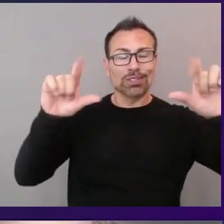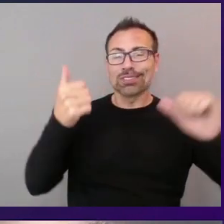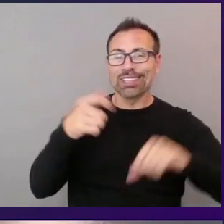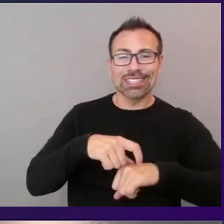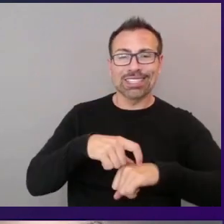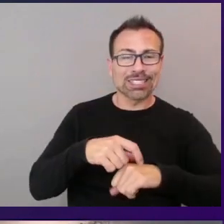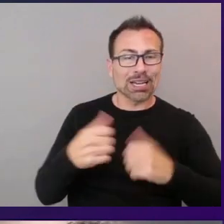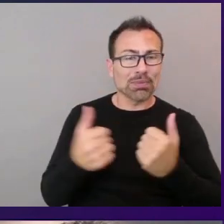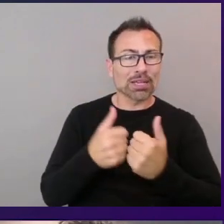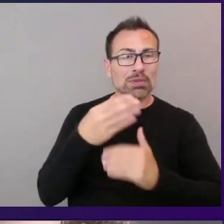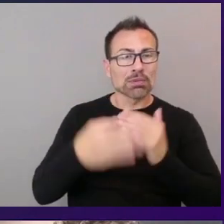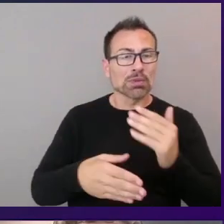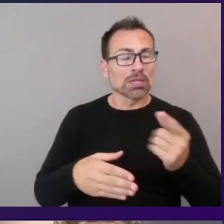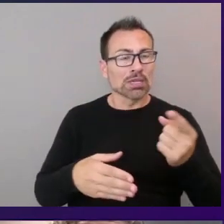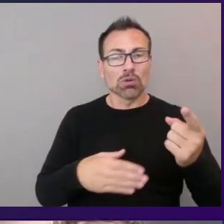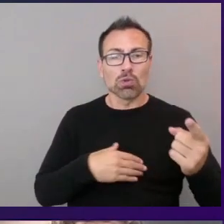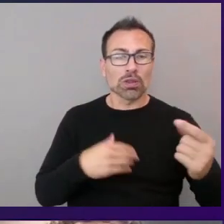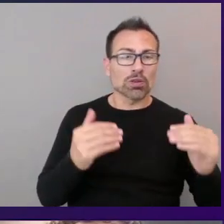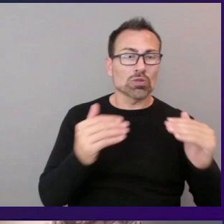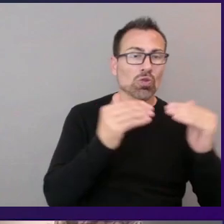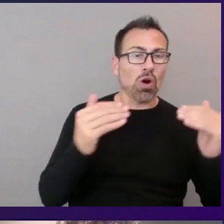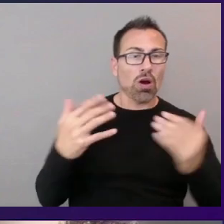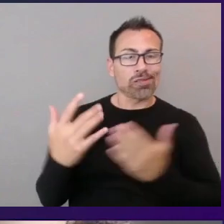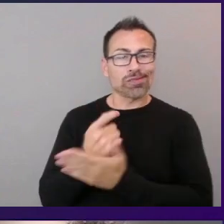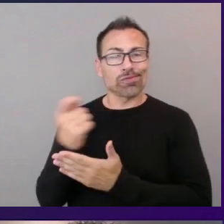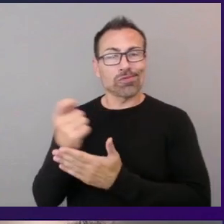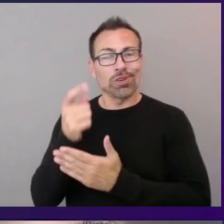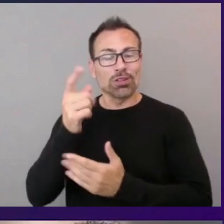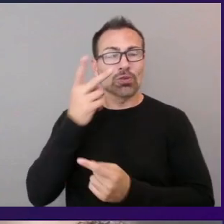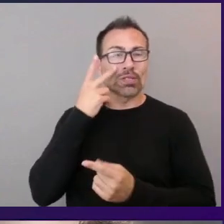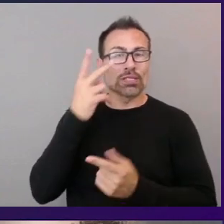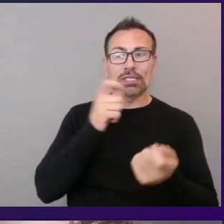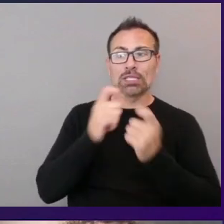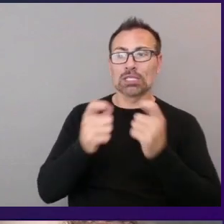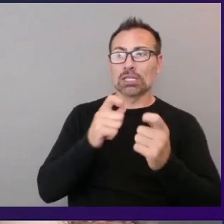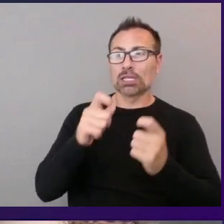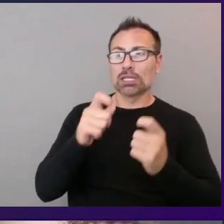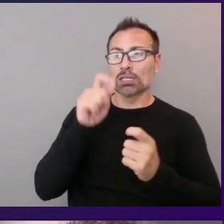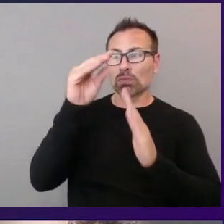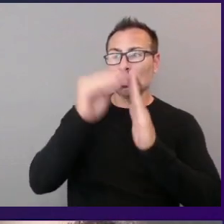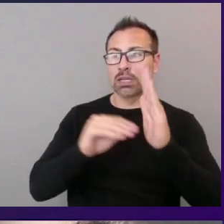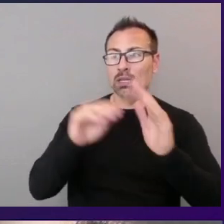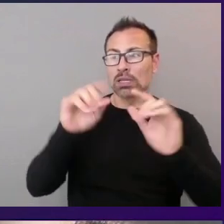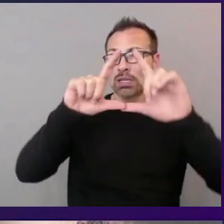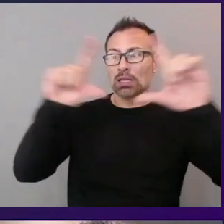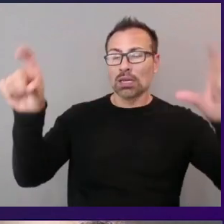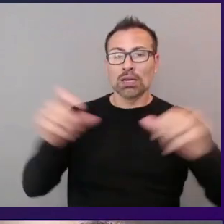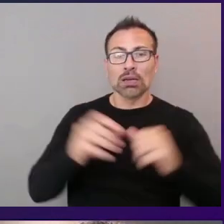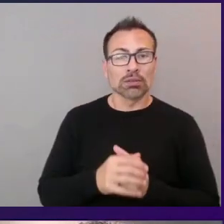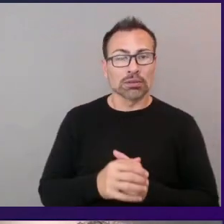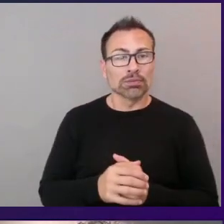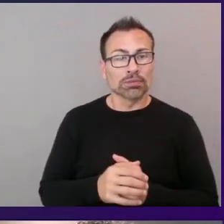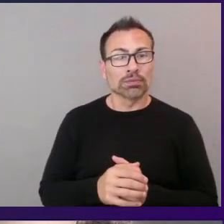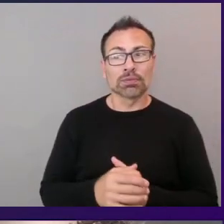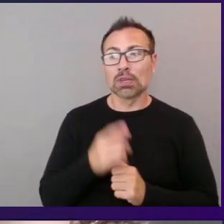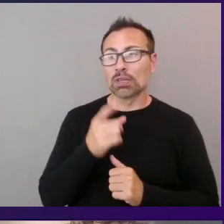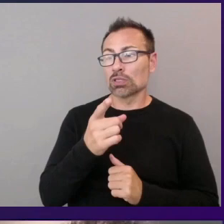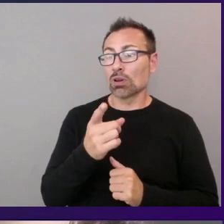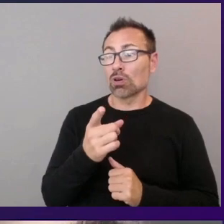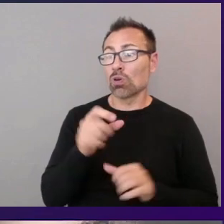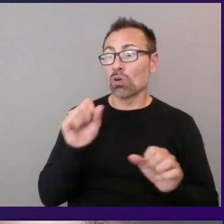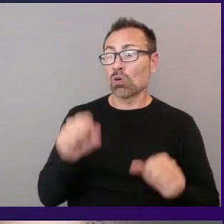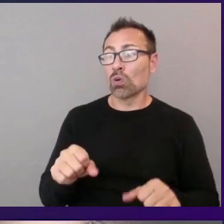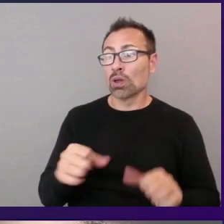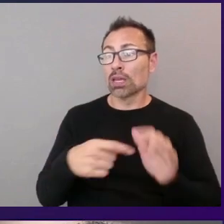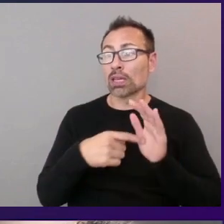with a draw or a won. There is also a global leaderboard, so we can display the status